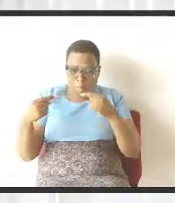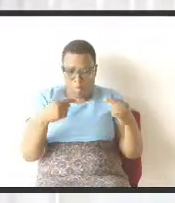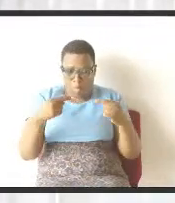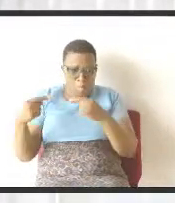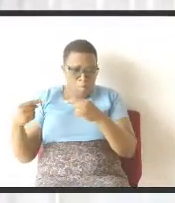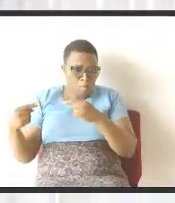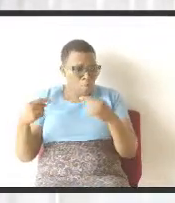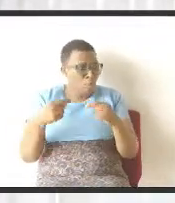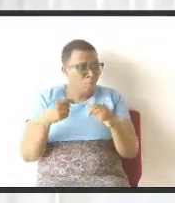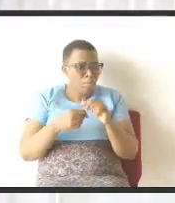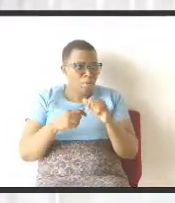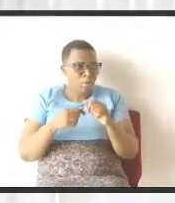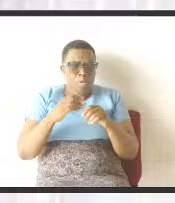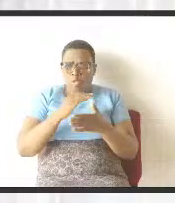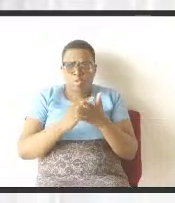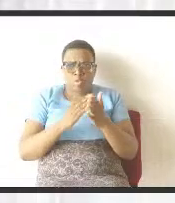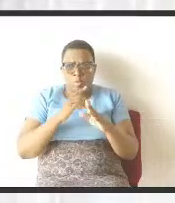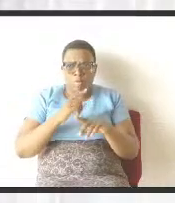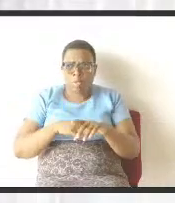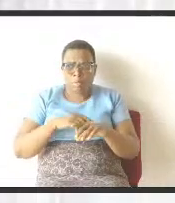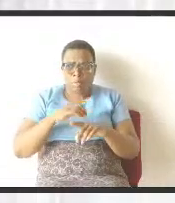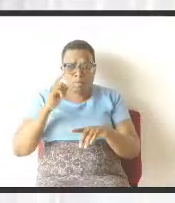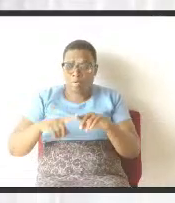It is a combat.